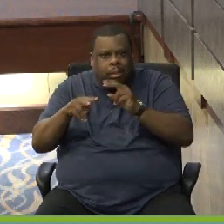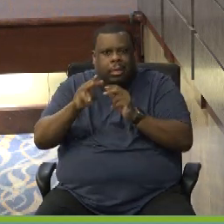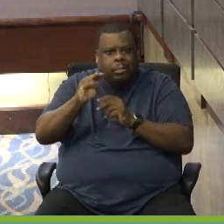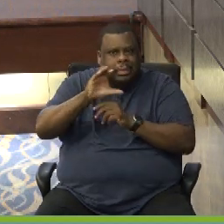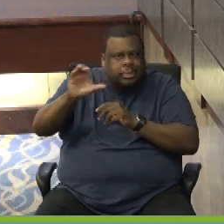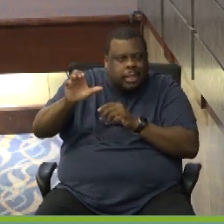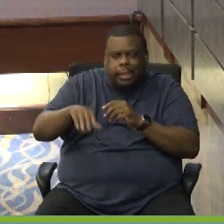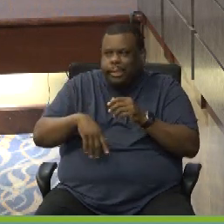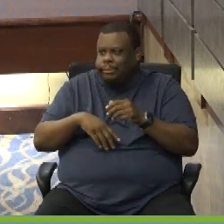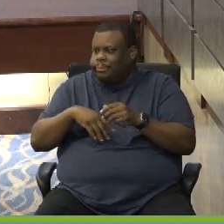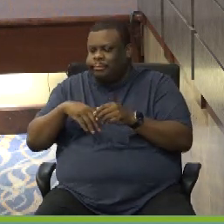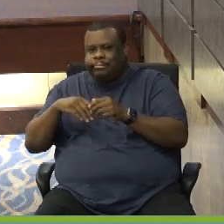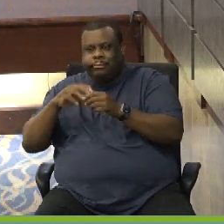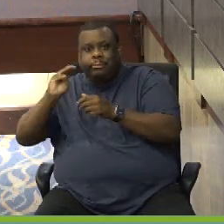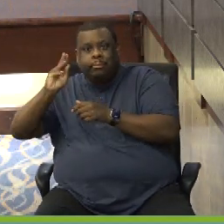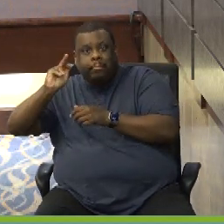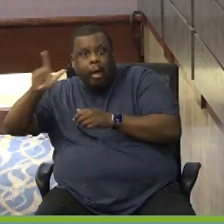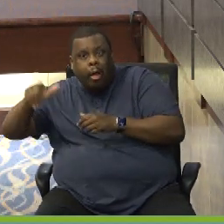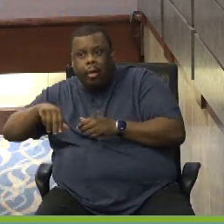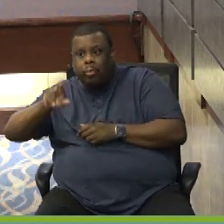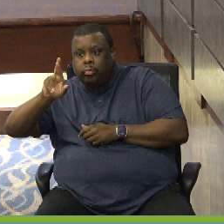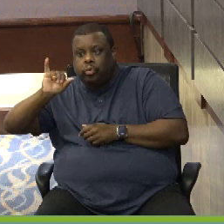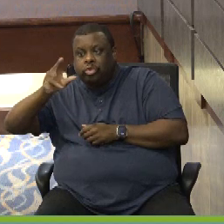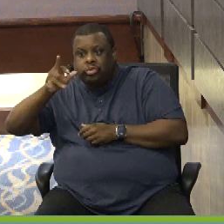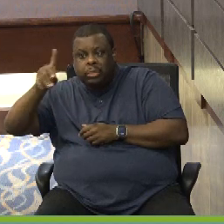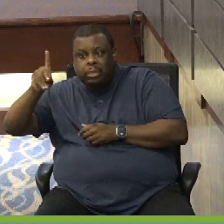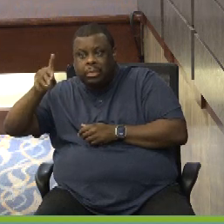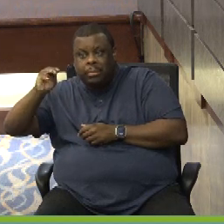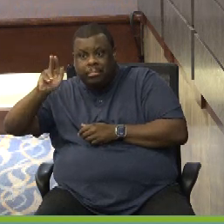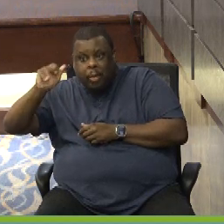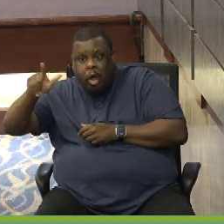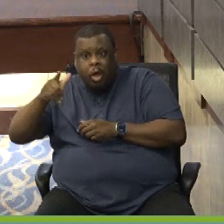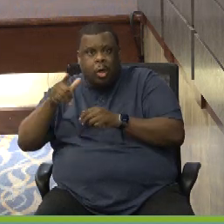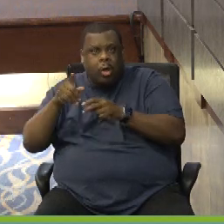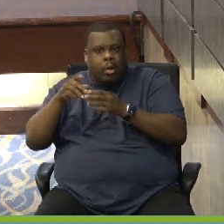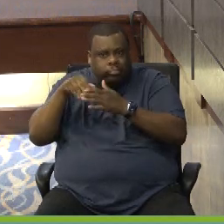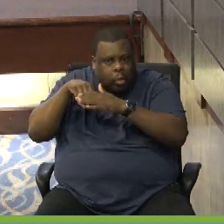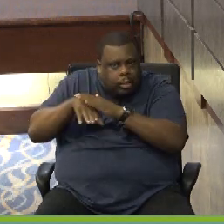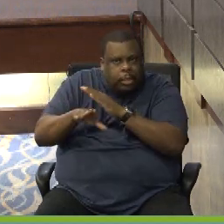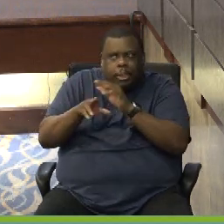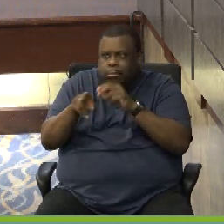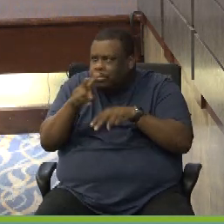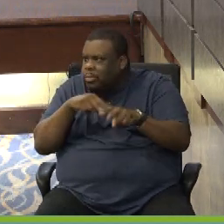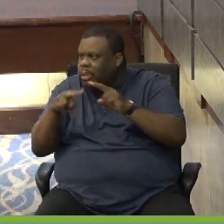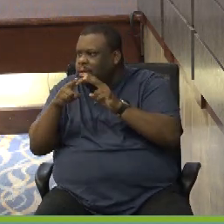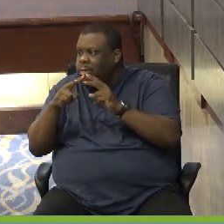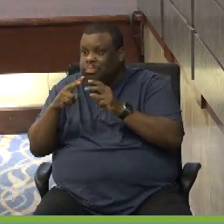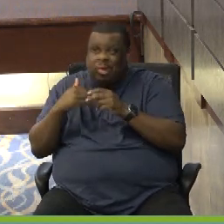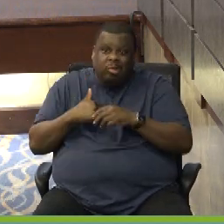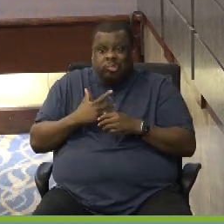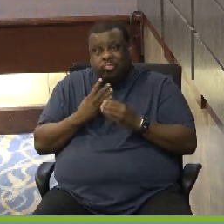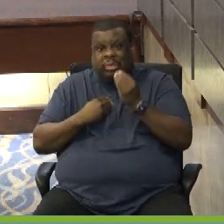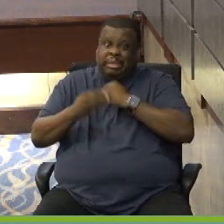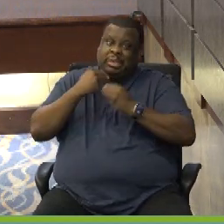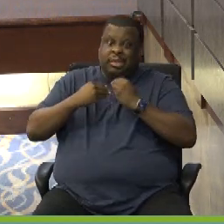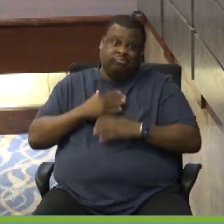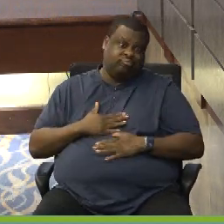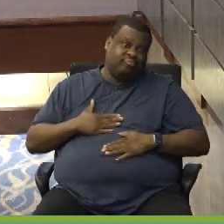Richmond Mall, ate sometimes too many times a day to try to tick off all the restaurants, but really left feeling a